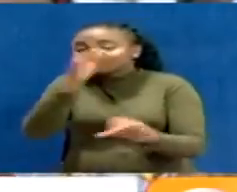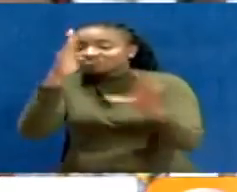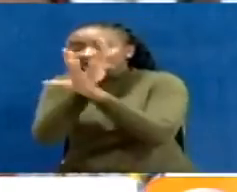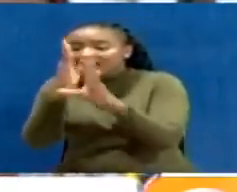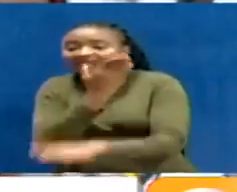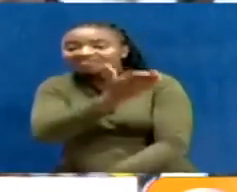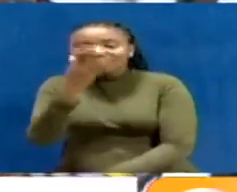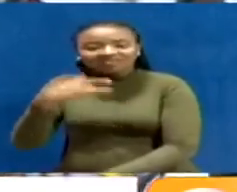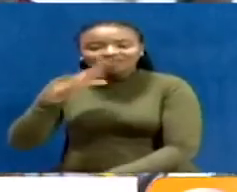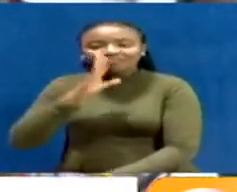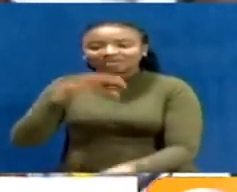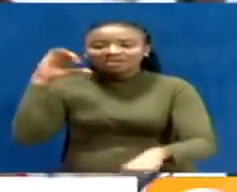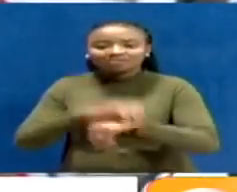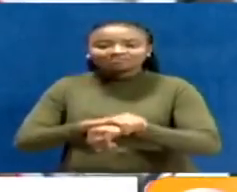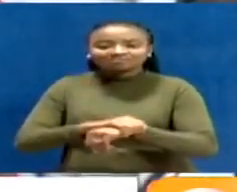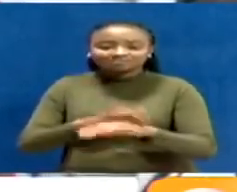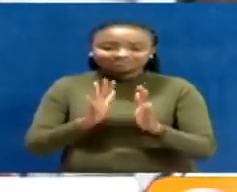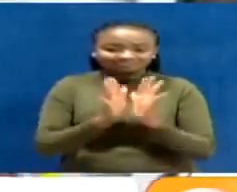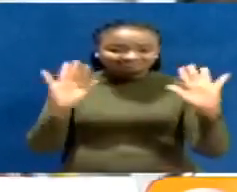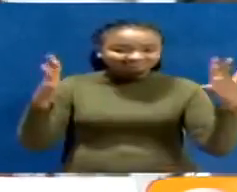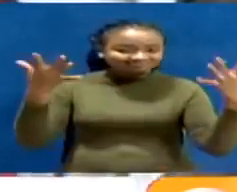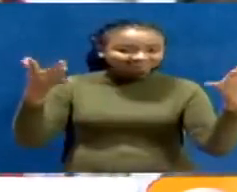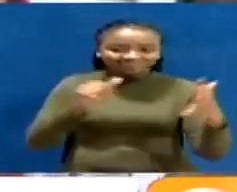hapo kwa mchanga tutamtoa. Tutamtoa.